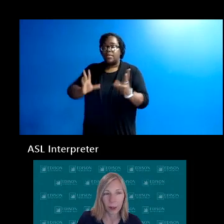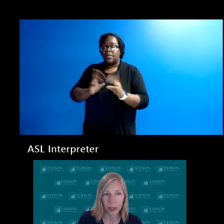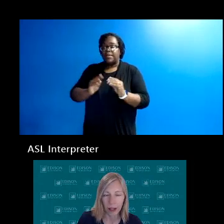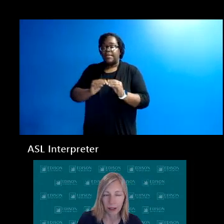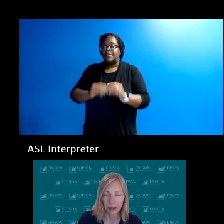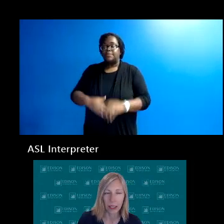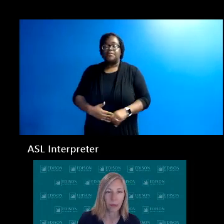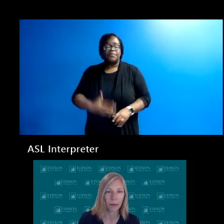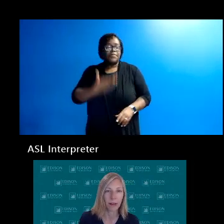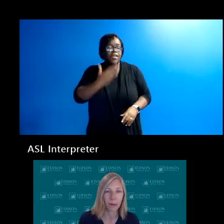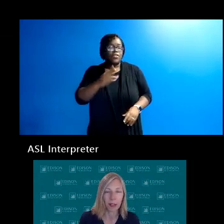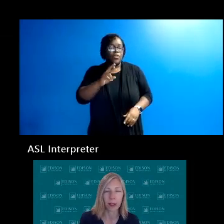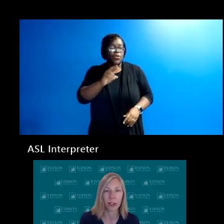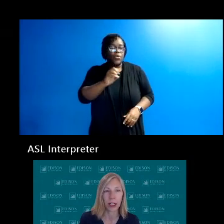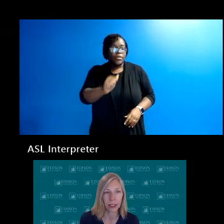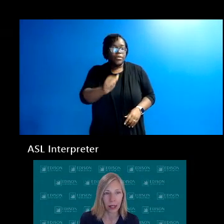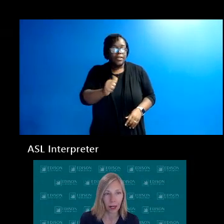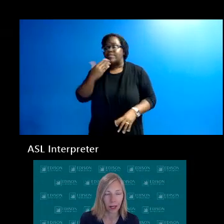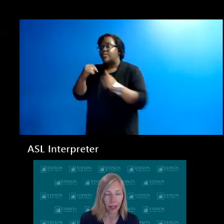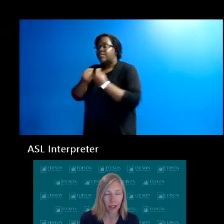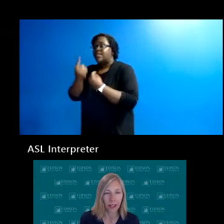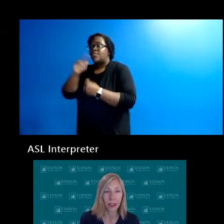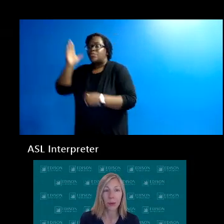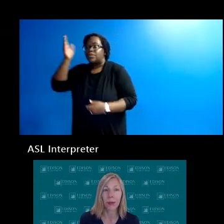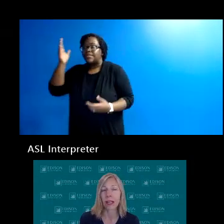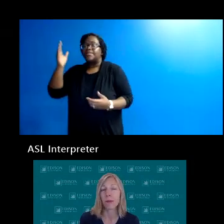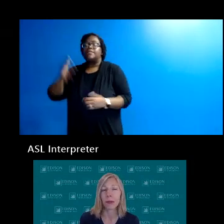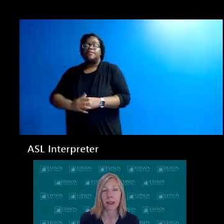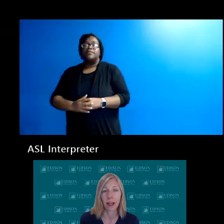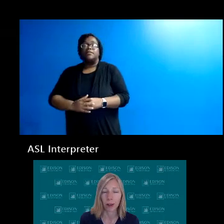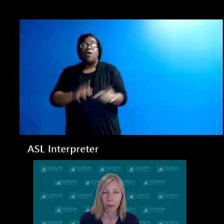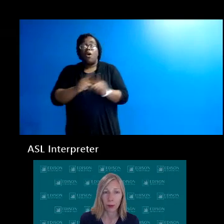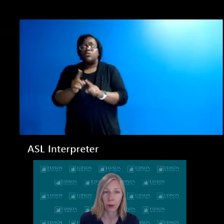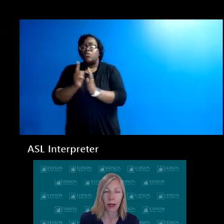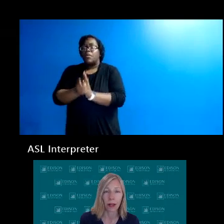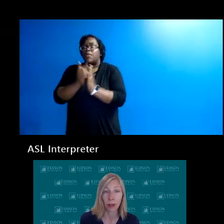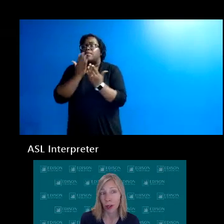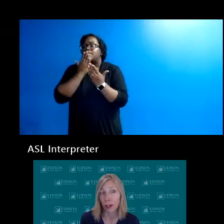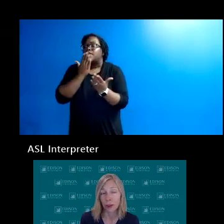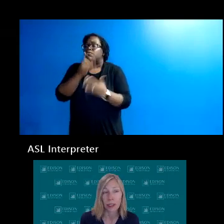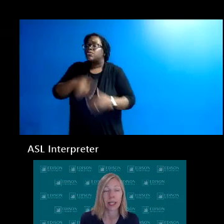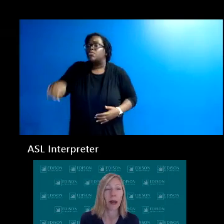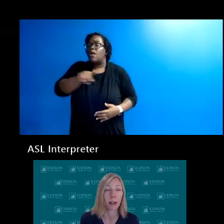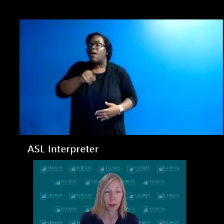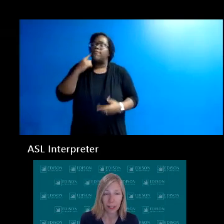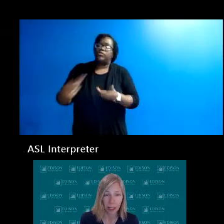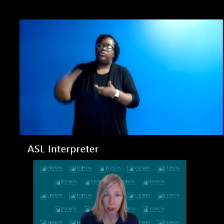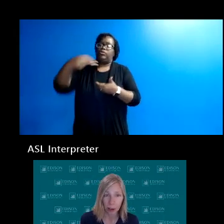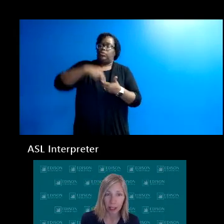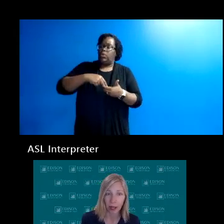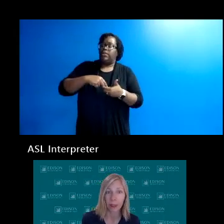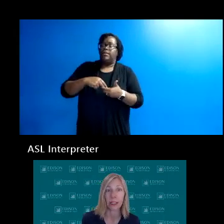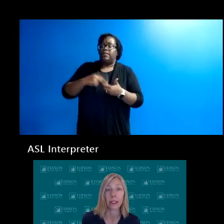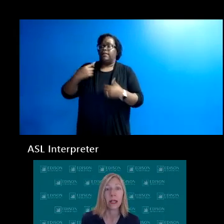Thanks, Rosa and team, for the information that was shared today. I also want to take a moment to thank all of you on the call who took time out of your busy